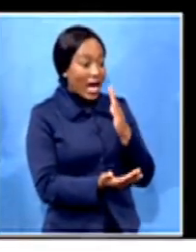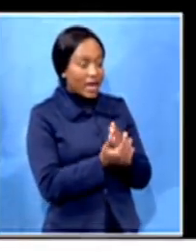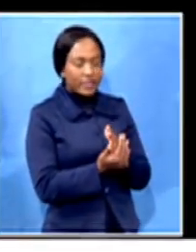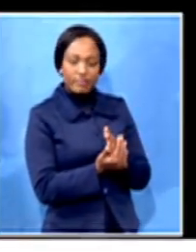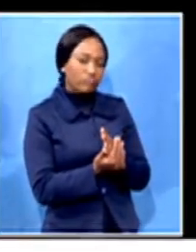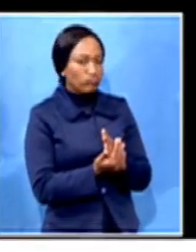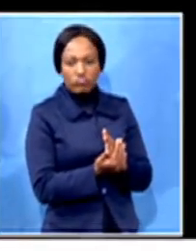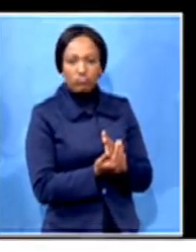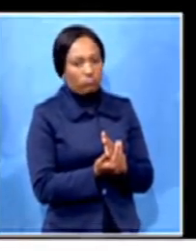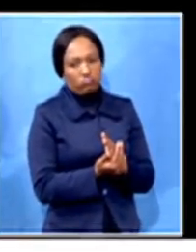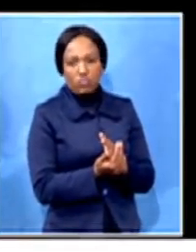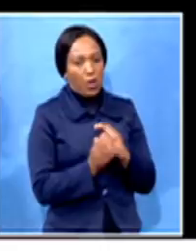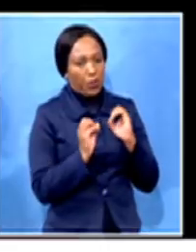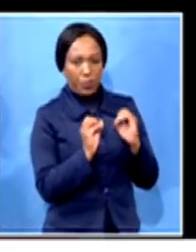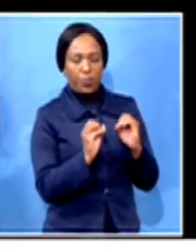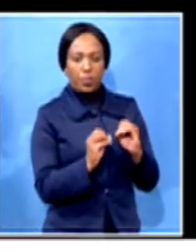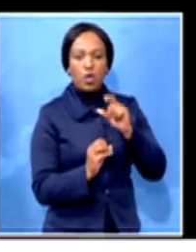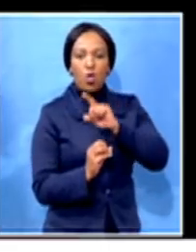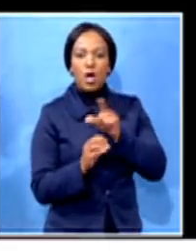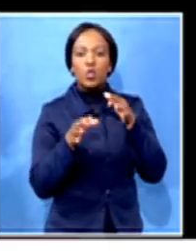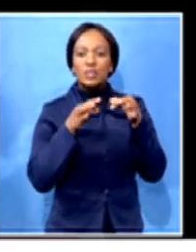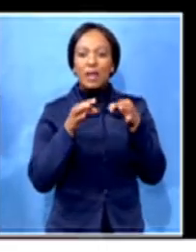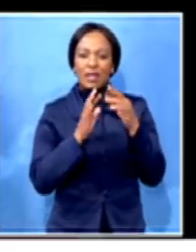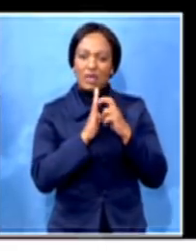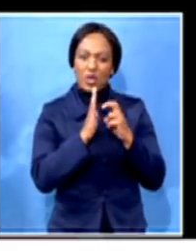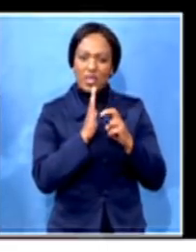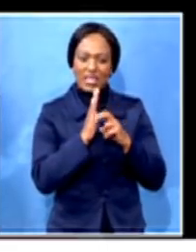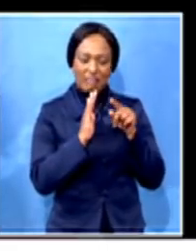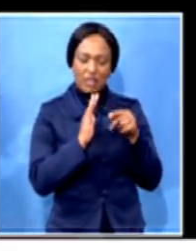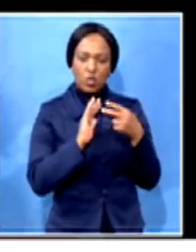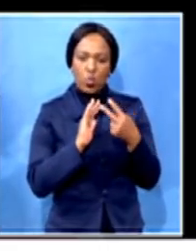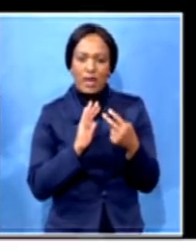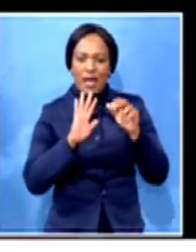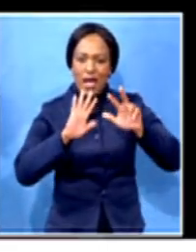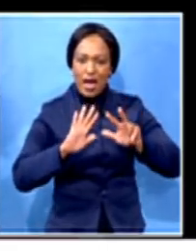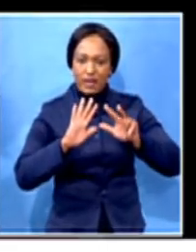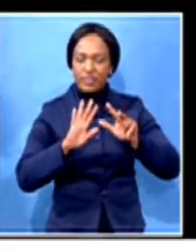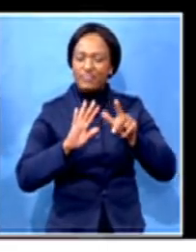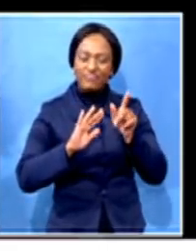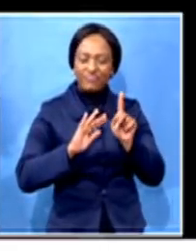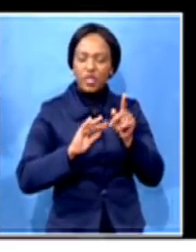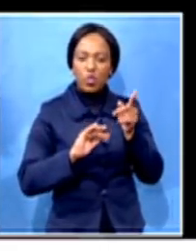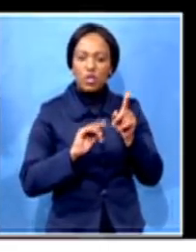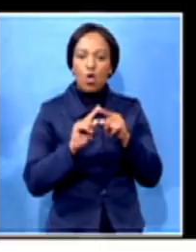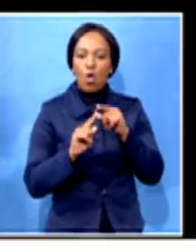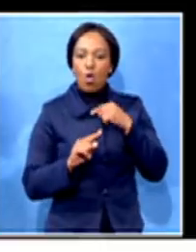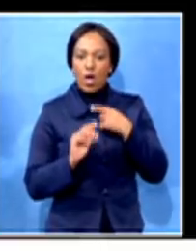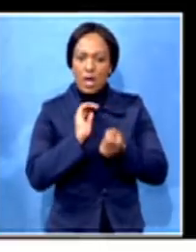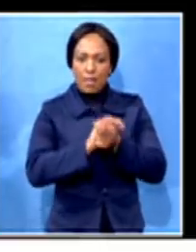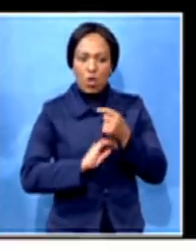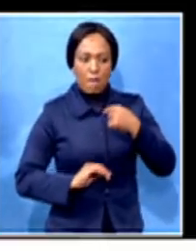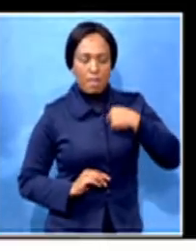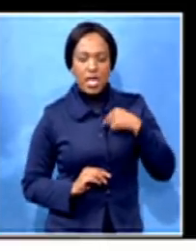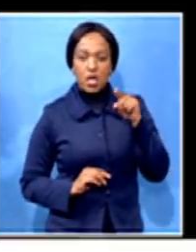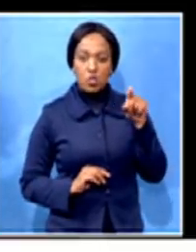able to explain exactly what Regulation 28 is all about. So what happens is that when you and I are busy saving